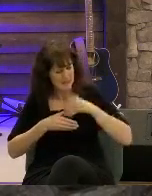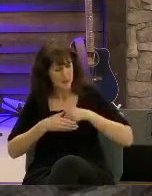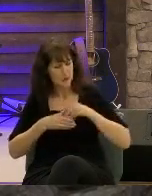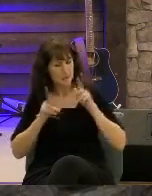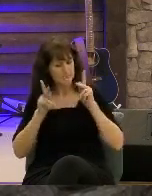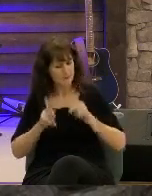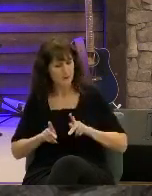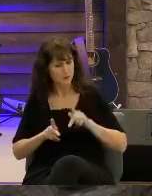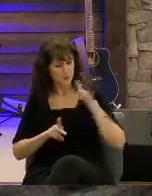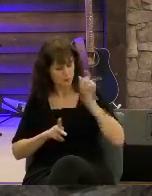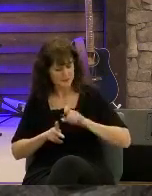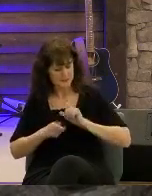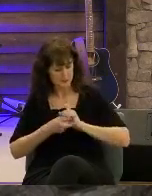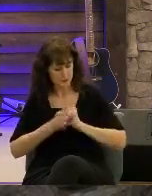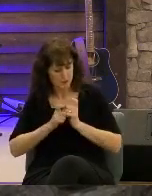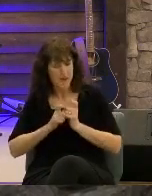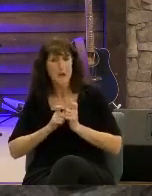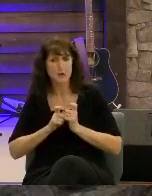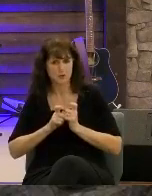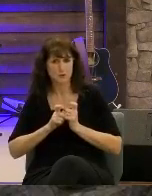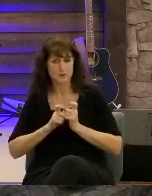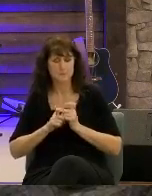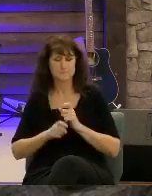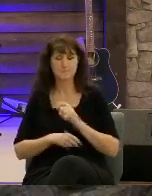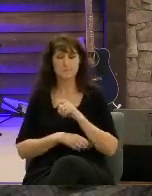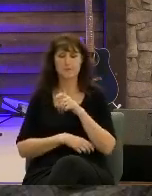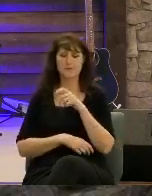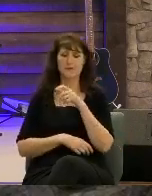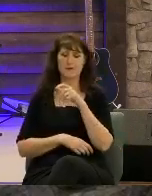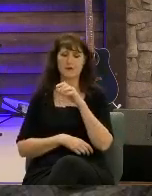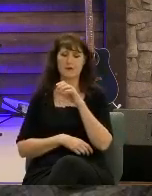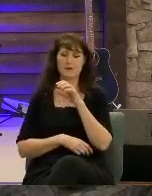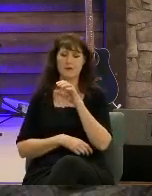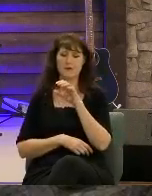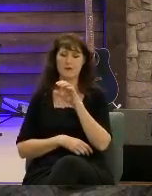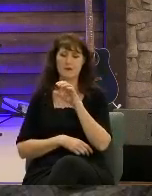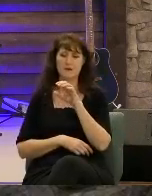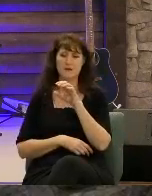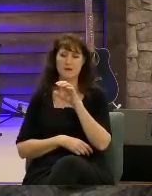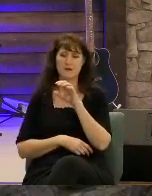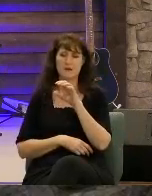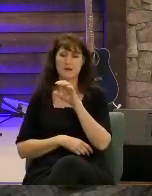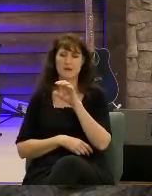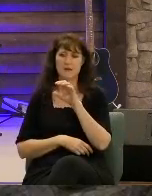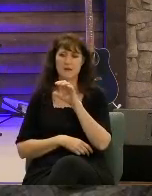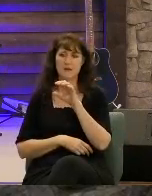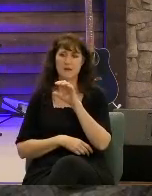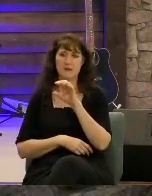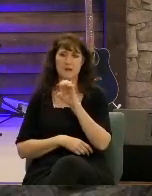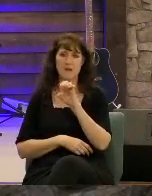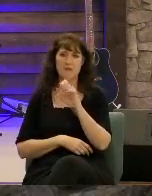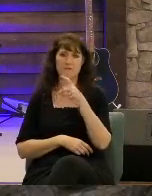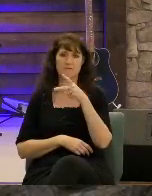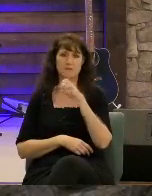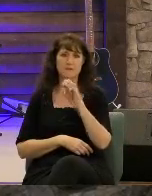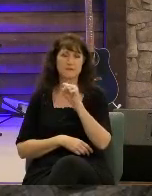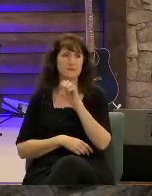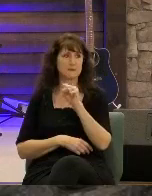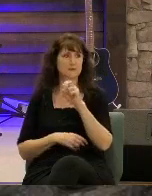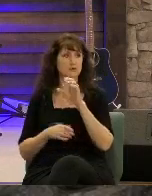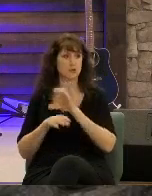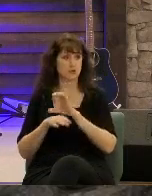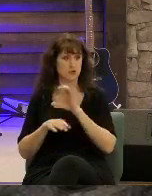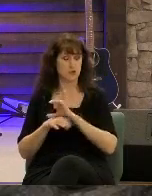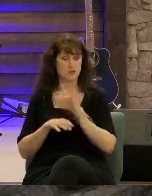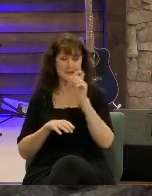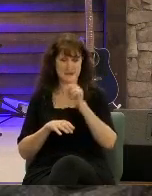changed. Here in Ephesus chapter 3, God gives us a powerful vision of the church of Ephesus that